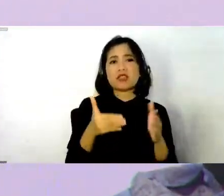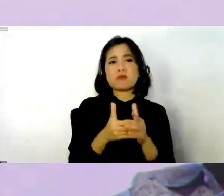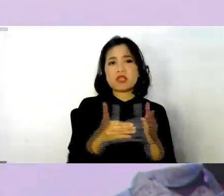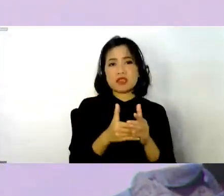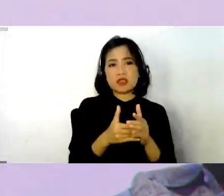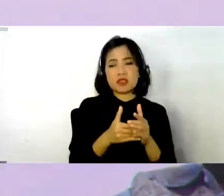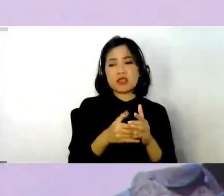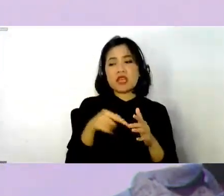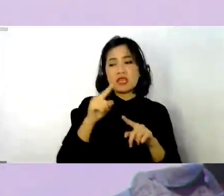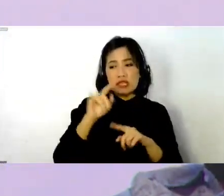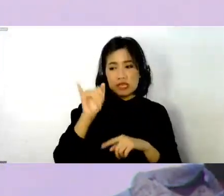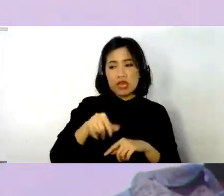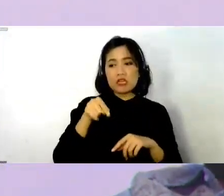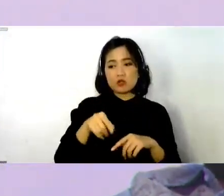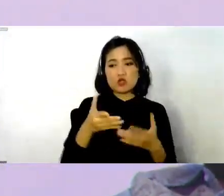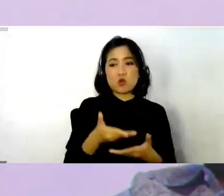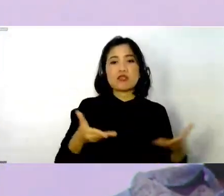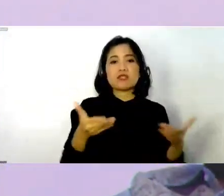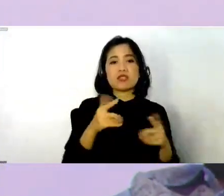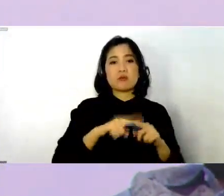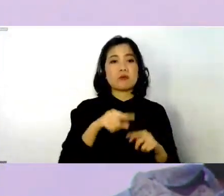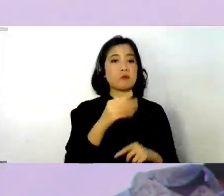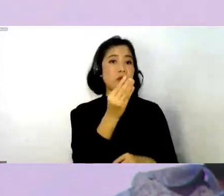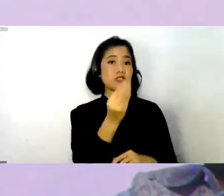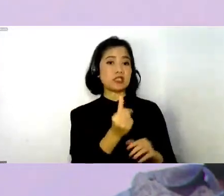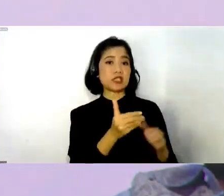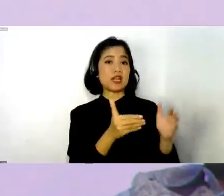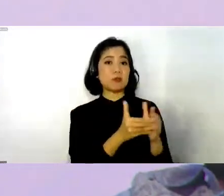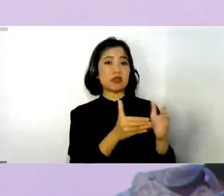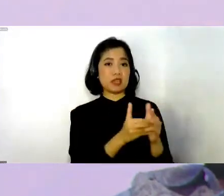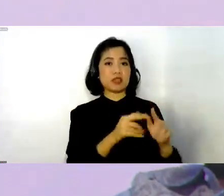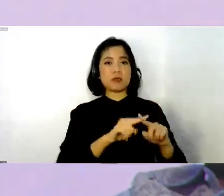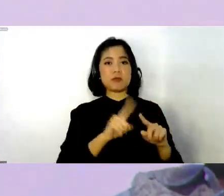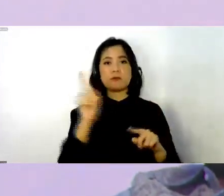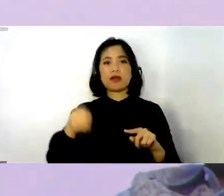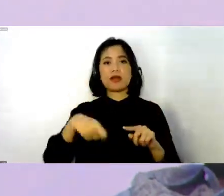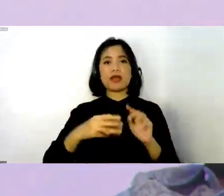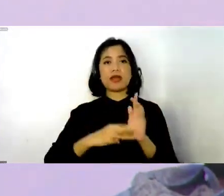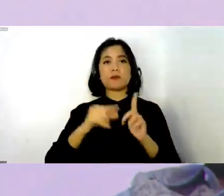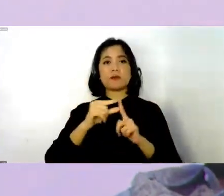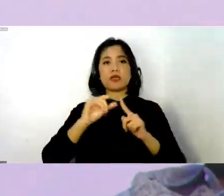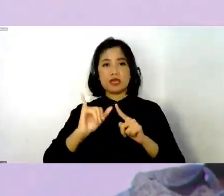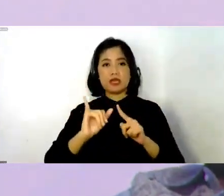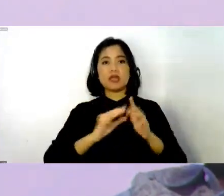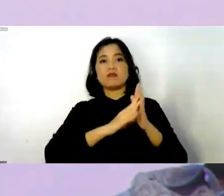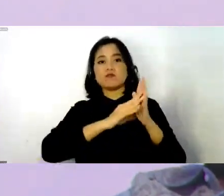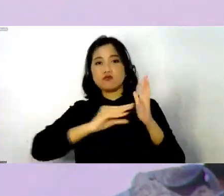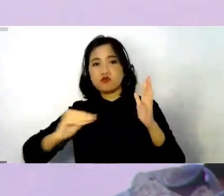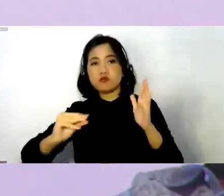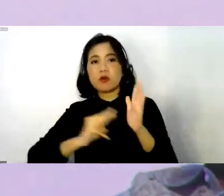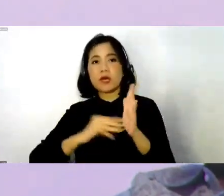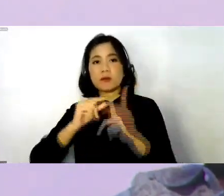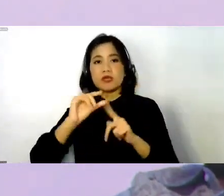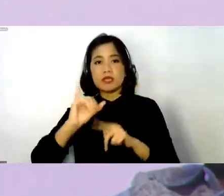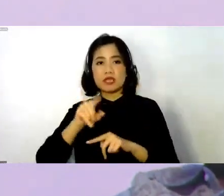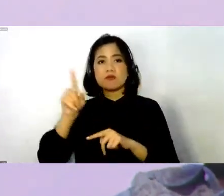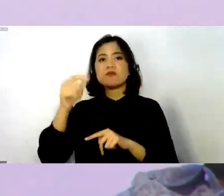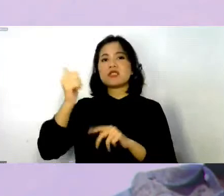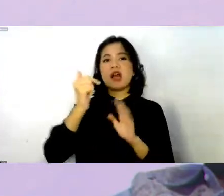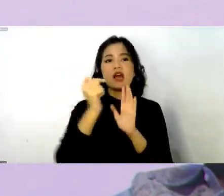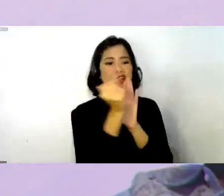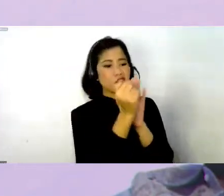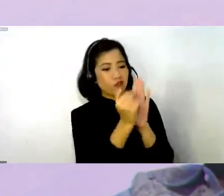groundwater, you have to pay quite expensive. What happened with the lower middle or low income class in Jakarta? How can they